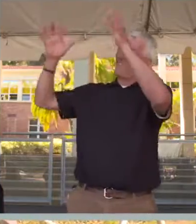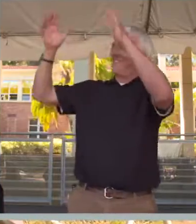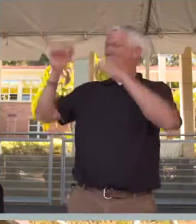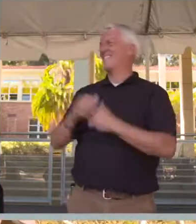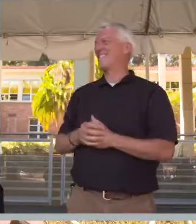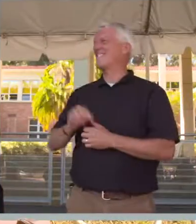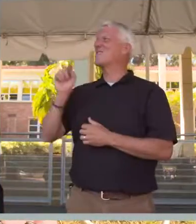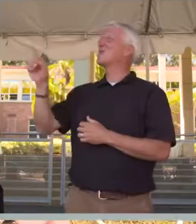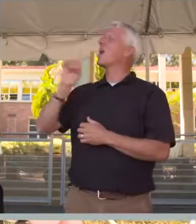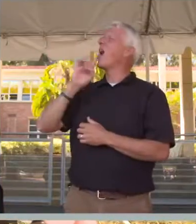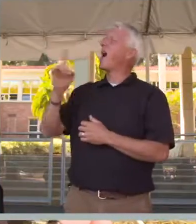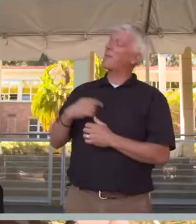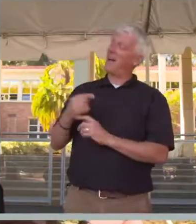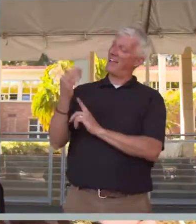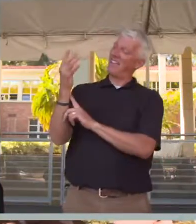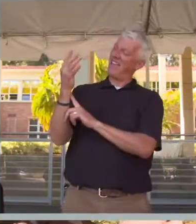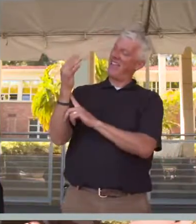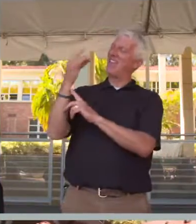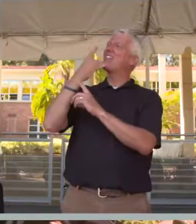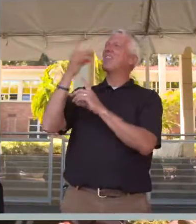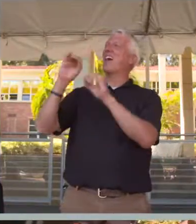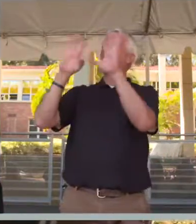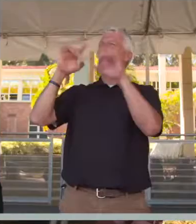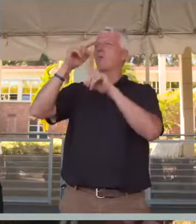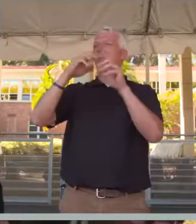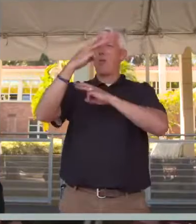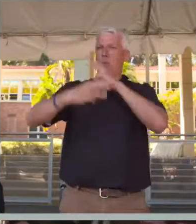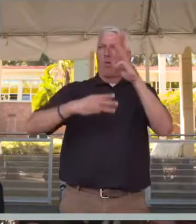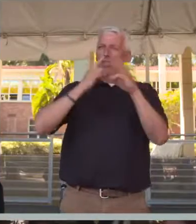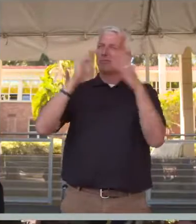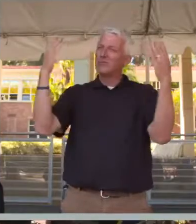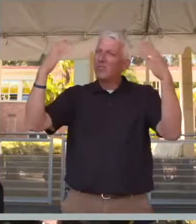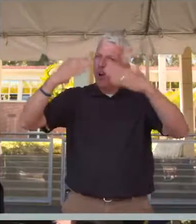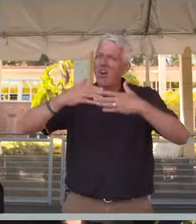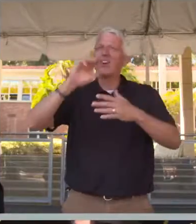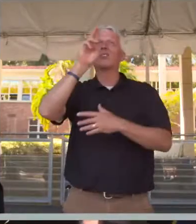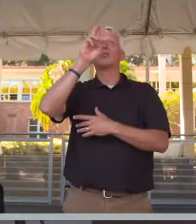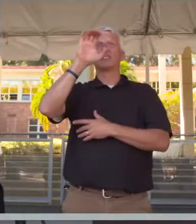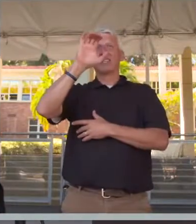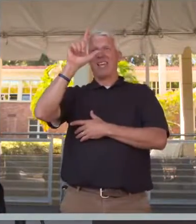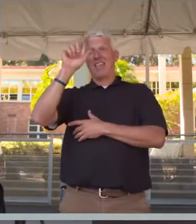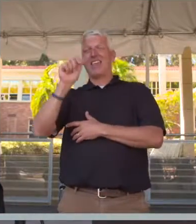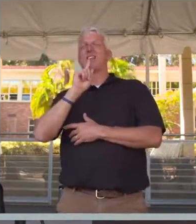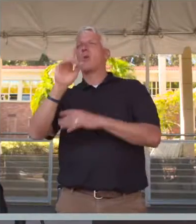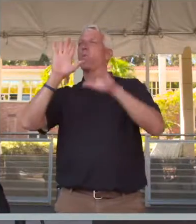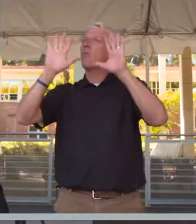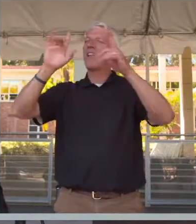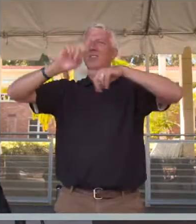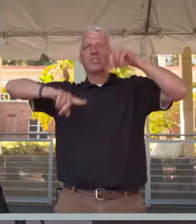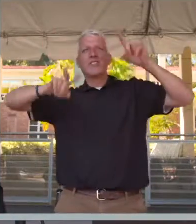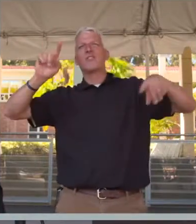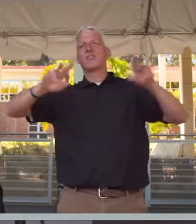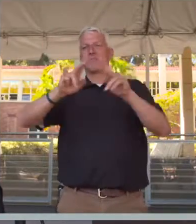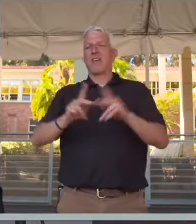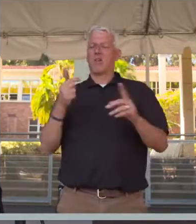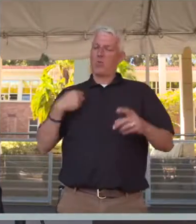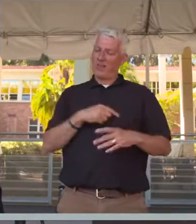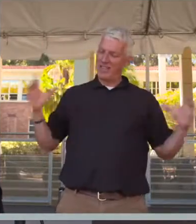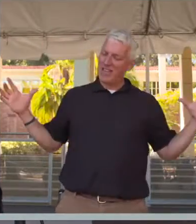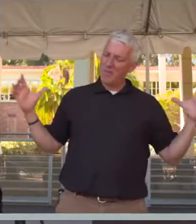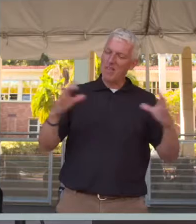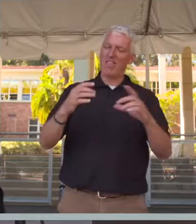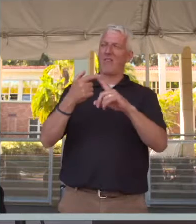You are my candlelight when the world is dim. UCLA is a wonderfully diverse place where we come together in Westwood from every